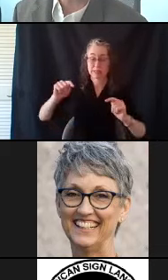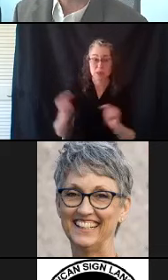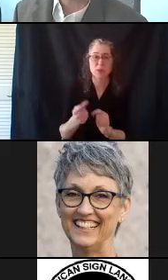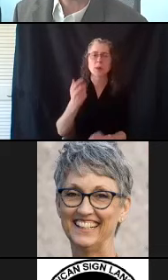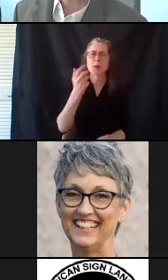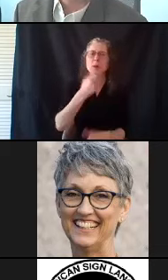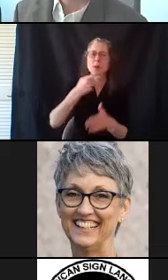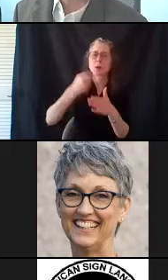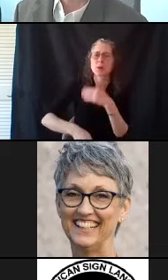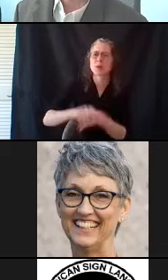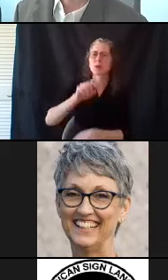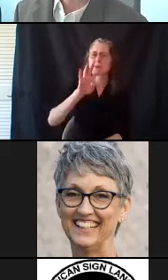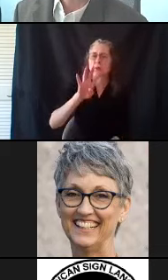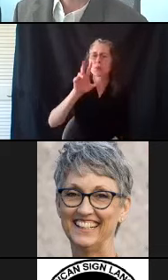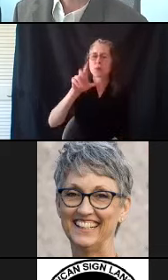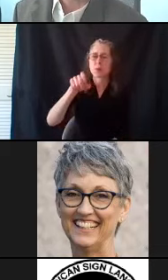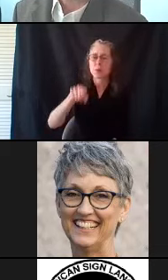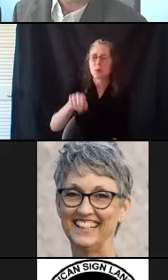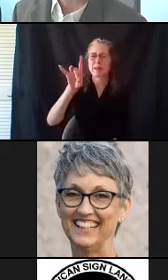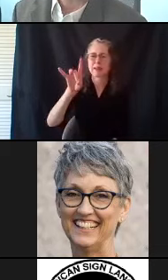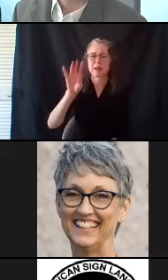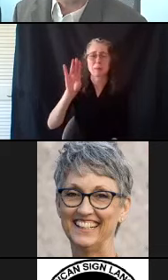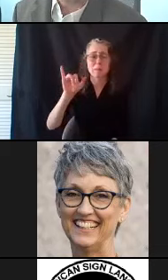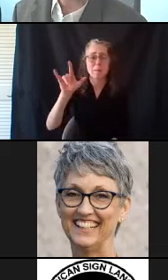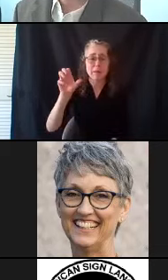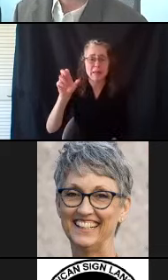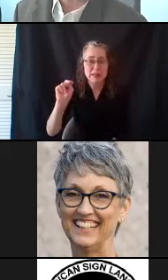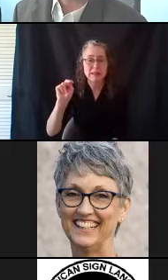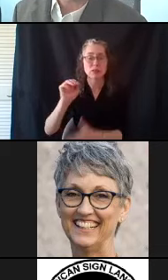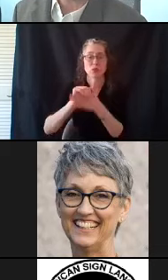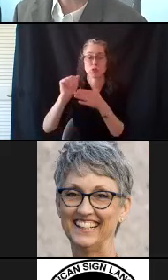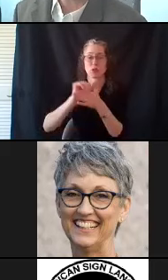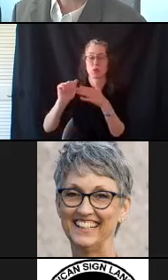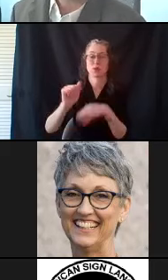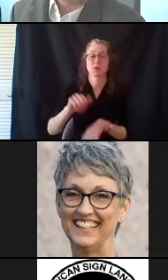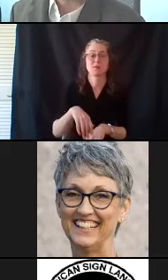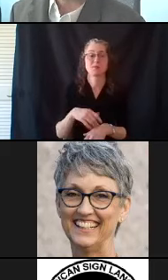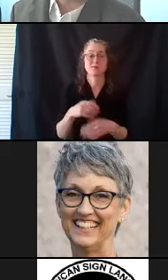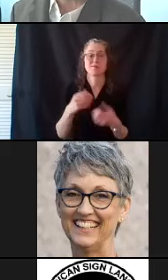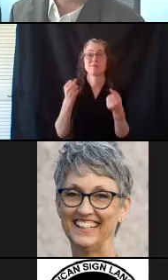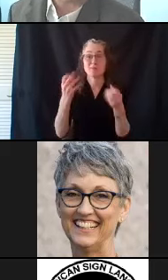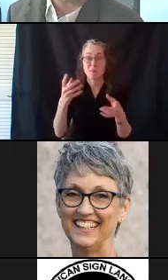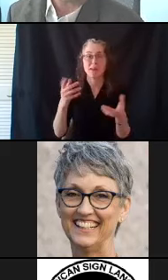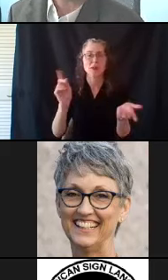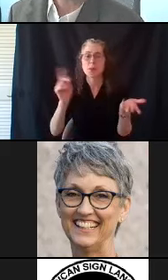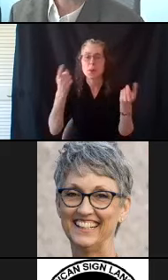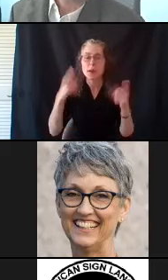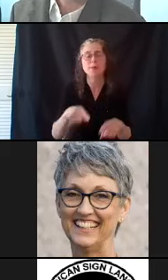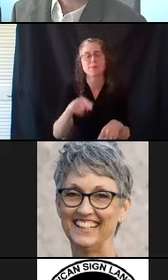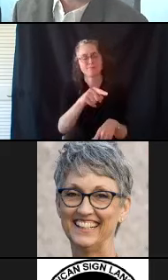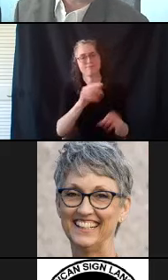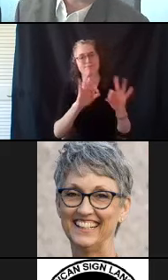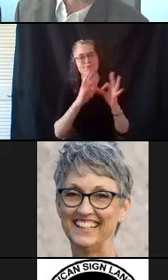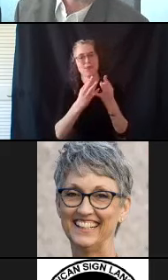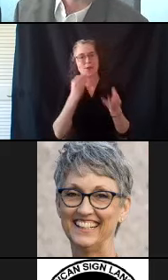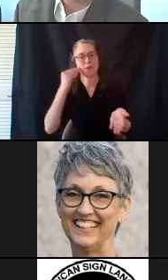$43.8 billion. And that many of them, as we know, happen in the home.